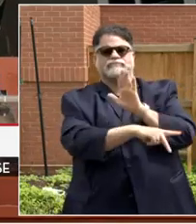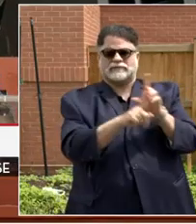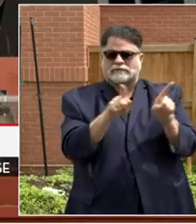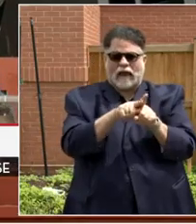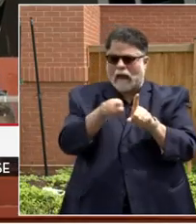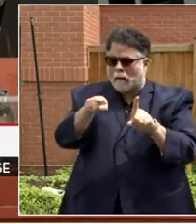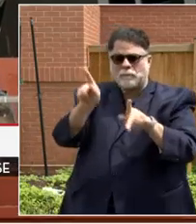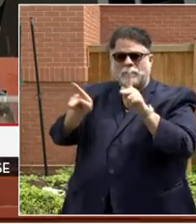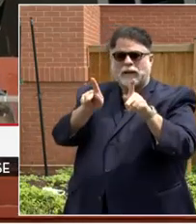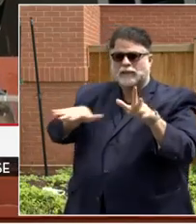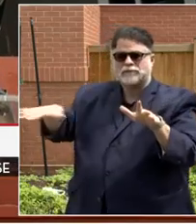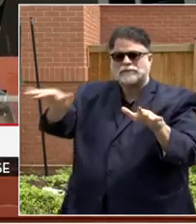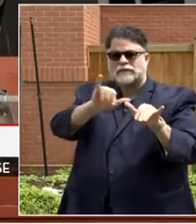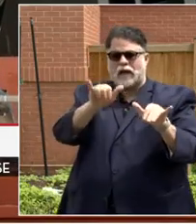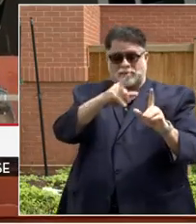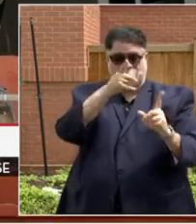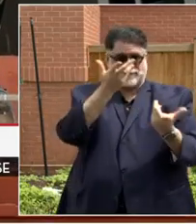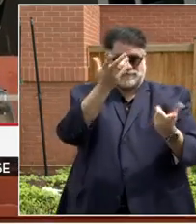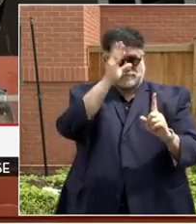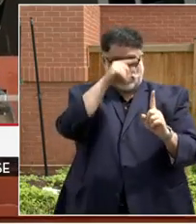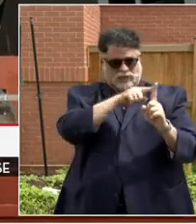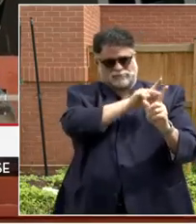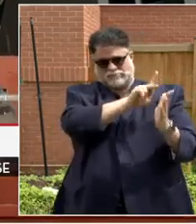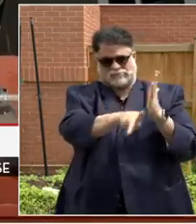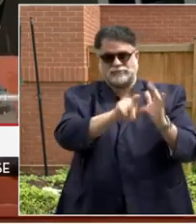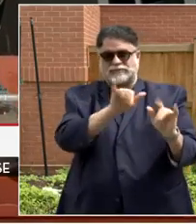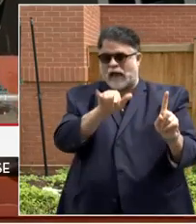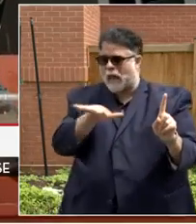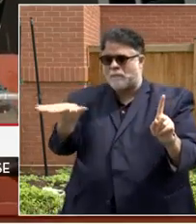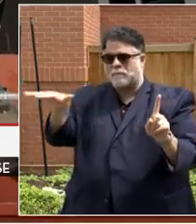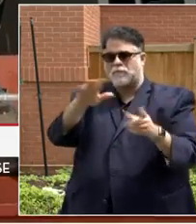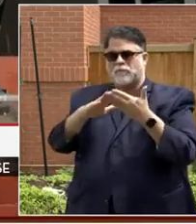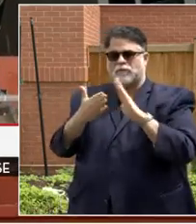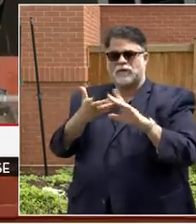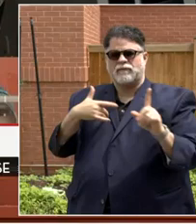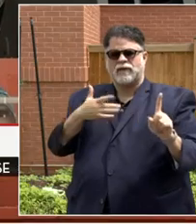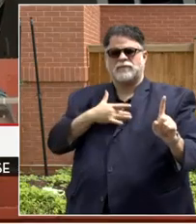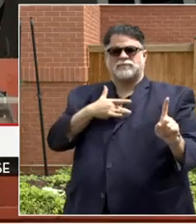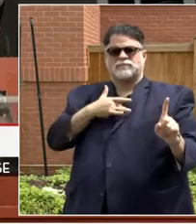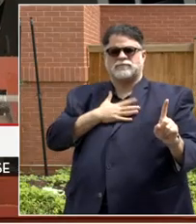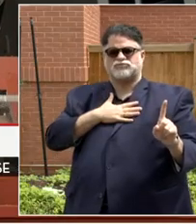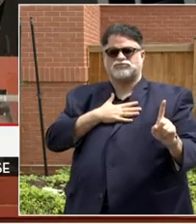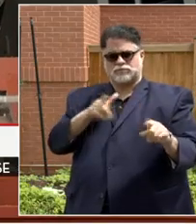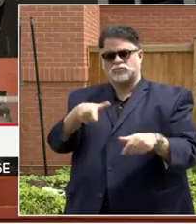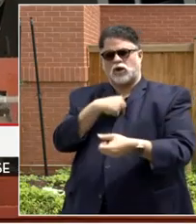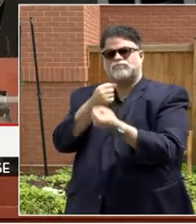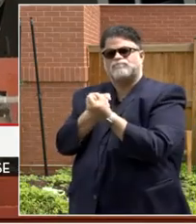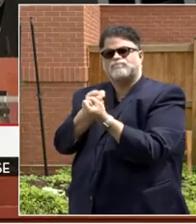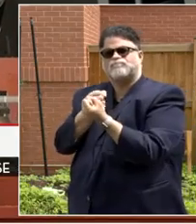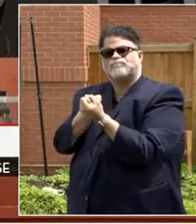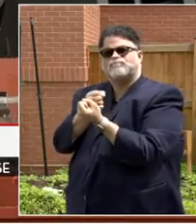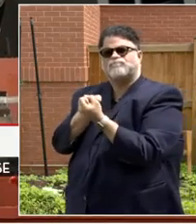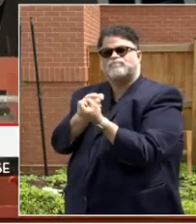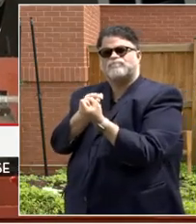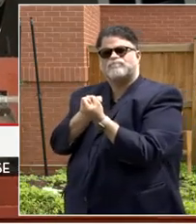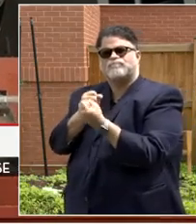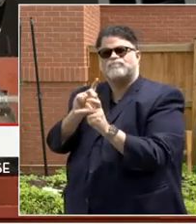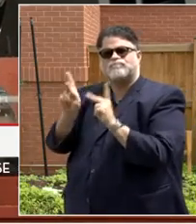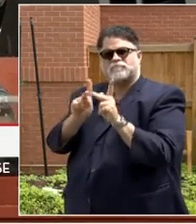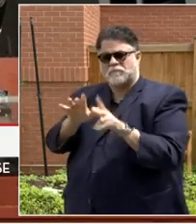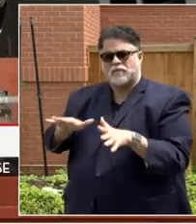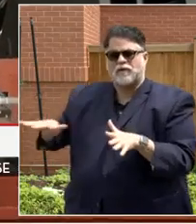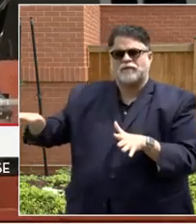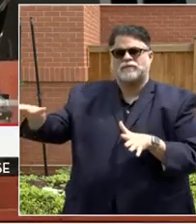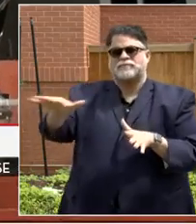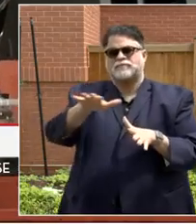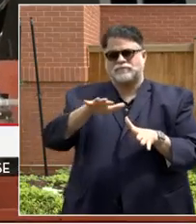me, can I get a meeting with the guys? I said, of course. I help the guys out all the time. Tell me what day you would like to meet.